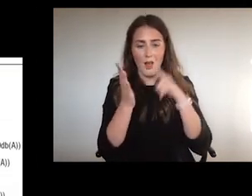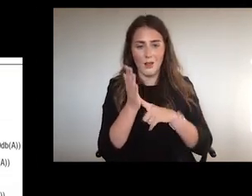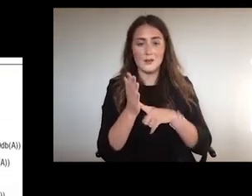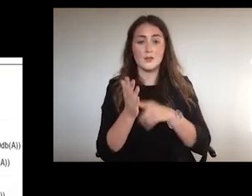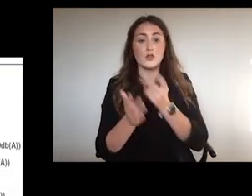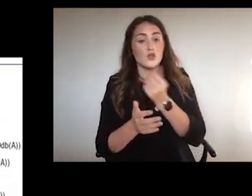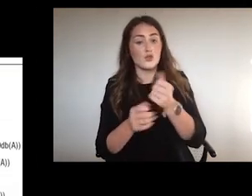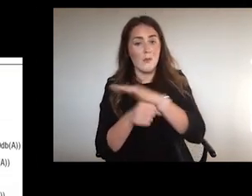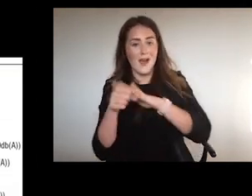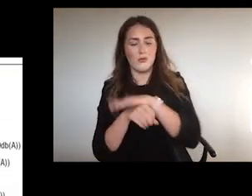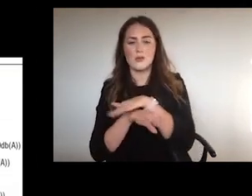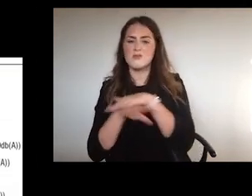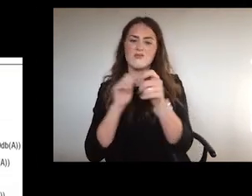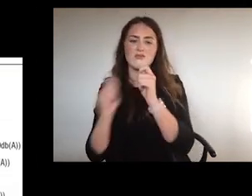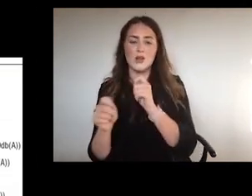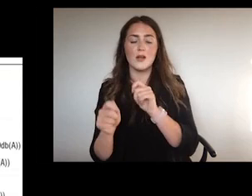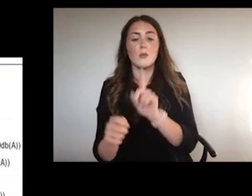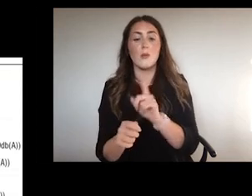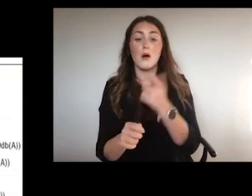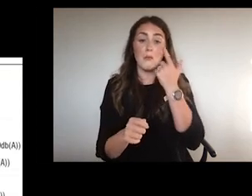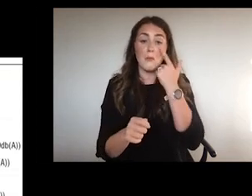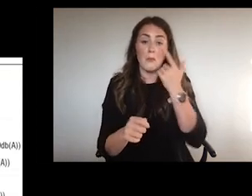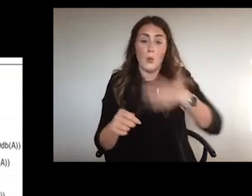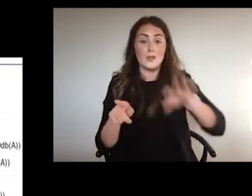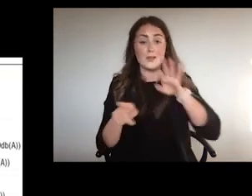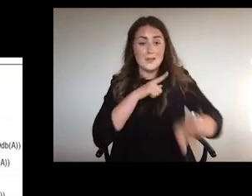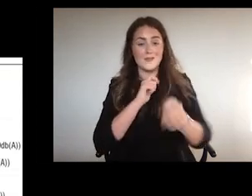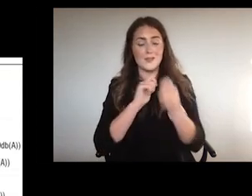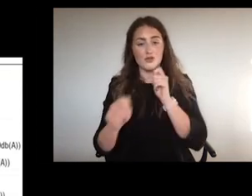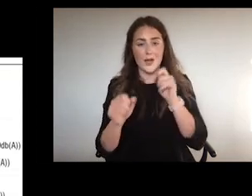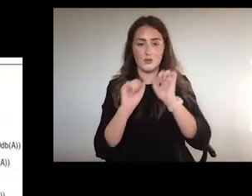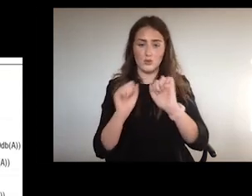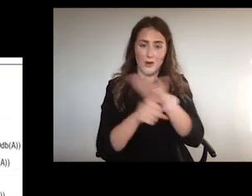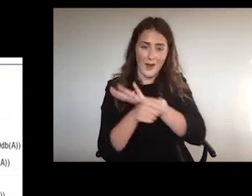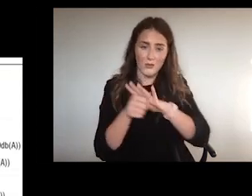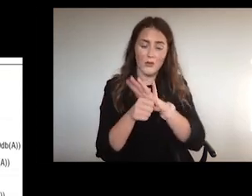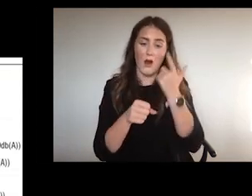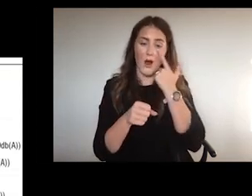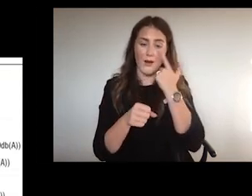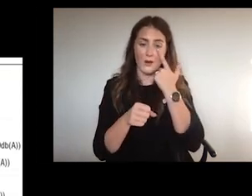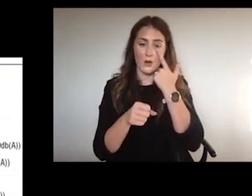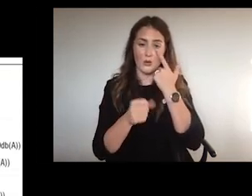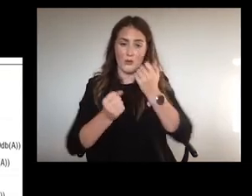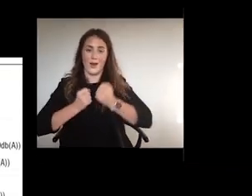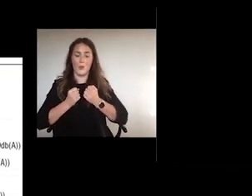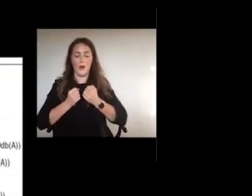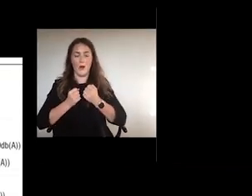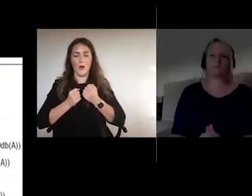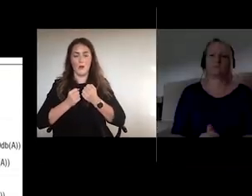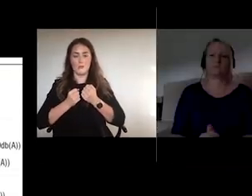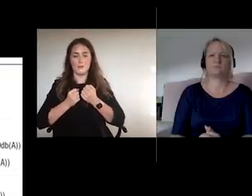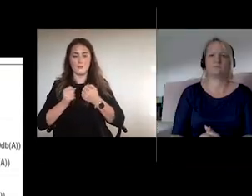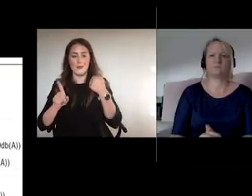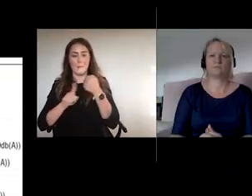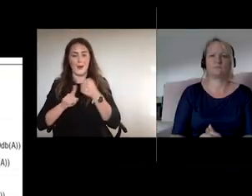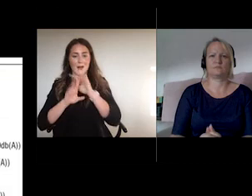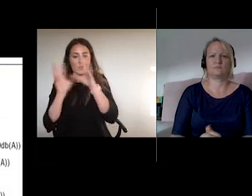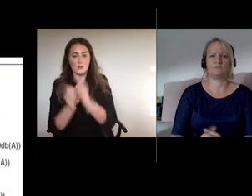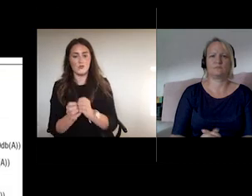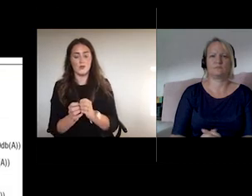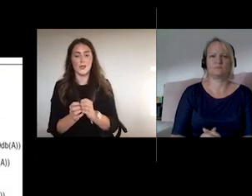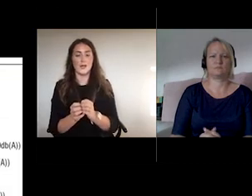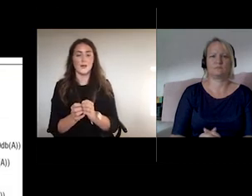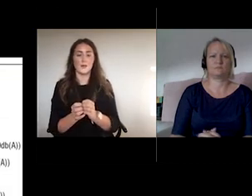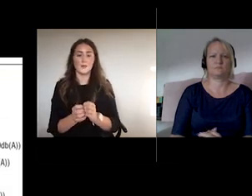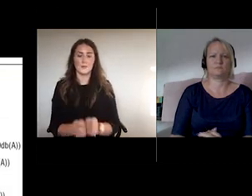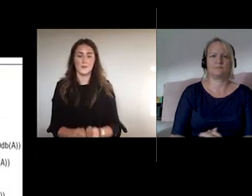no change and major beneficial changes. To find out more about specific changes to noise in your area, please see our